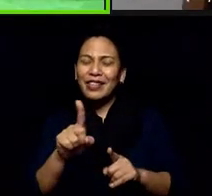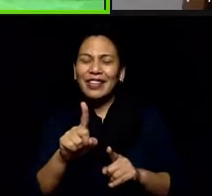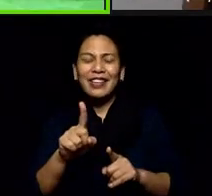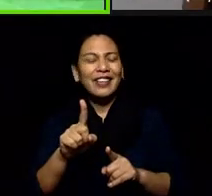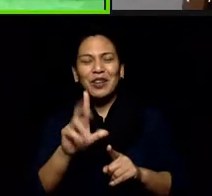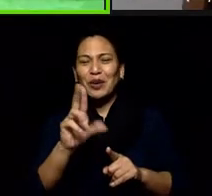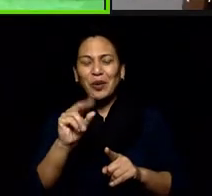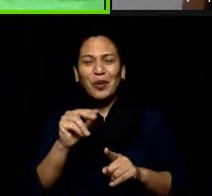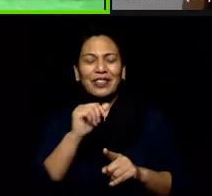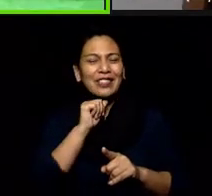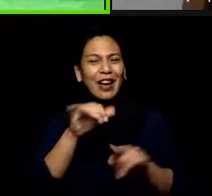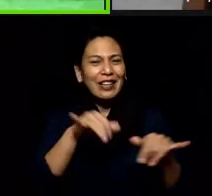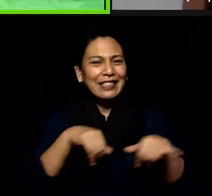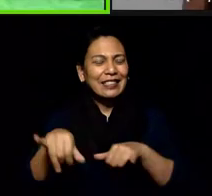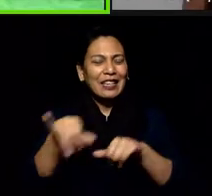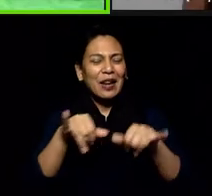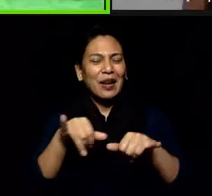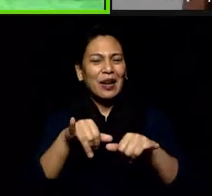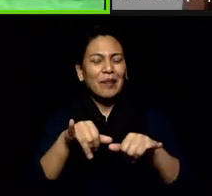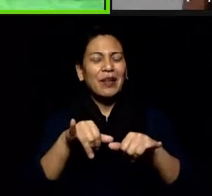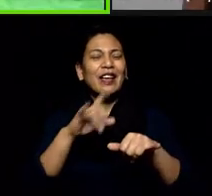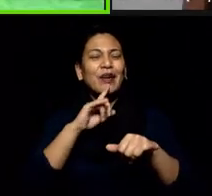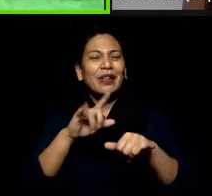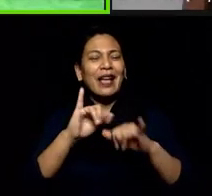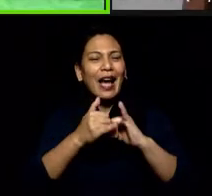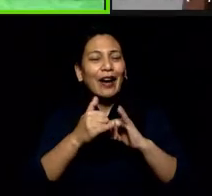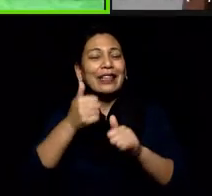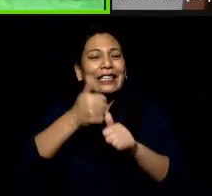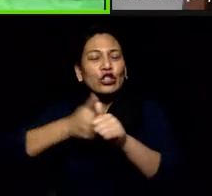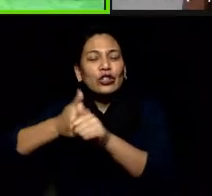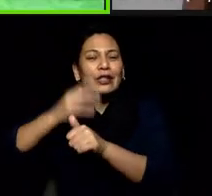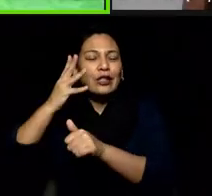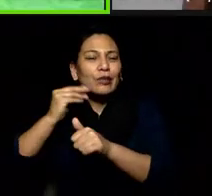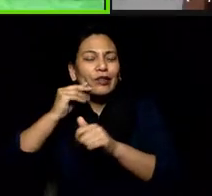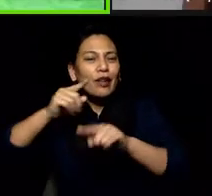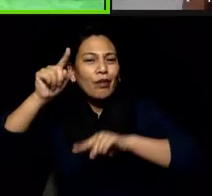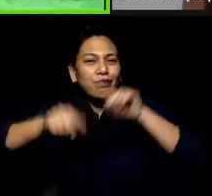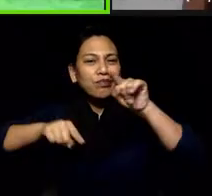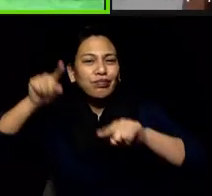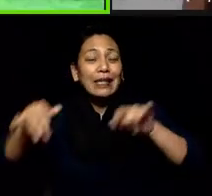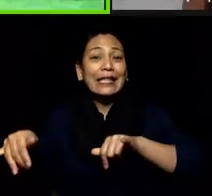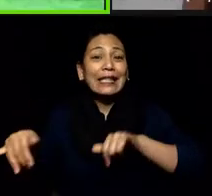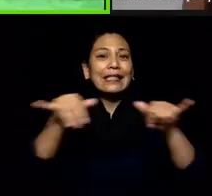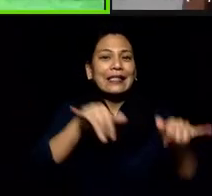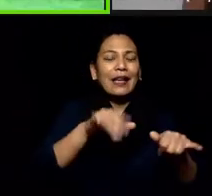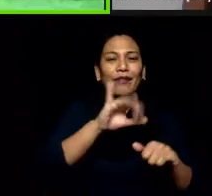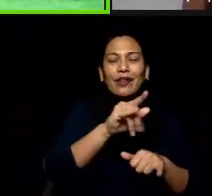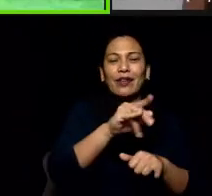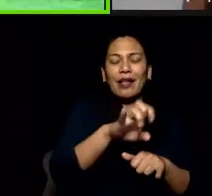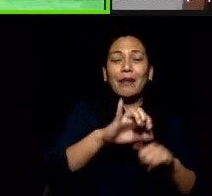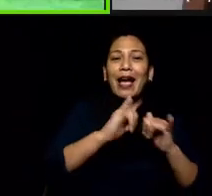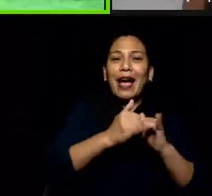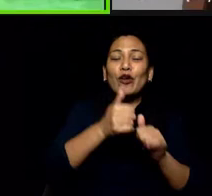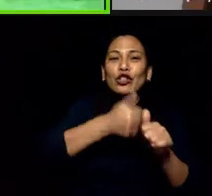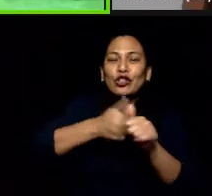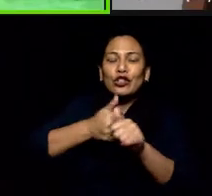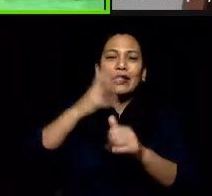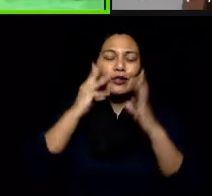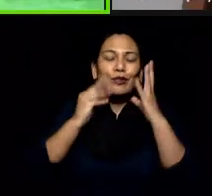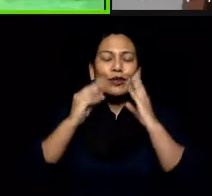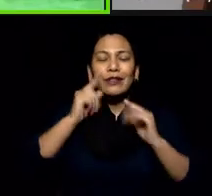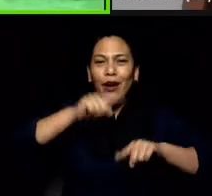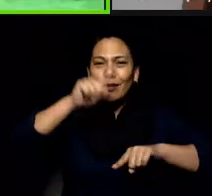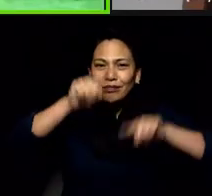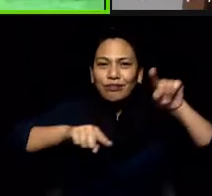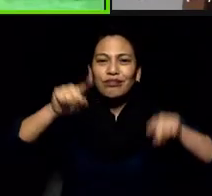the same is absolutely true when it comes to climate, which Jennifer pointed out previously, which the speakers who just came before us have spoken about,